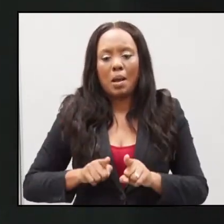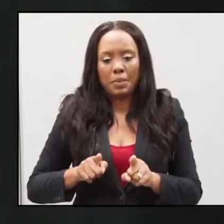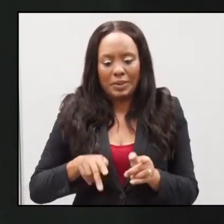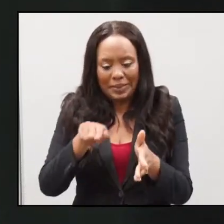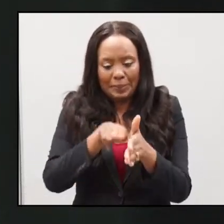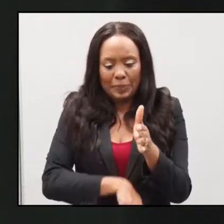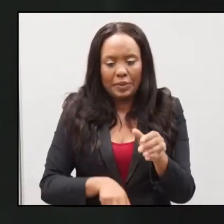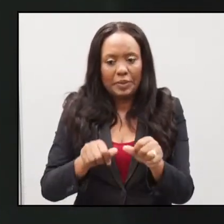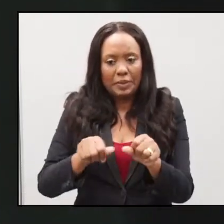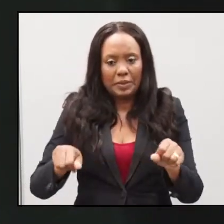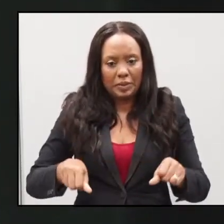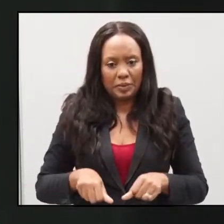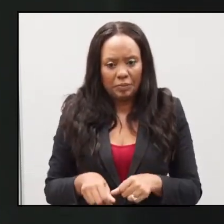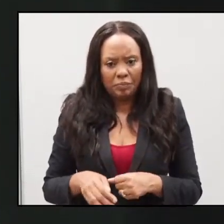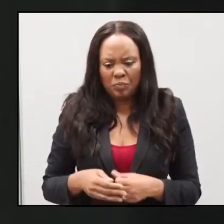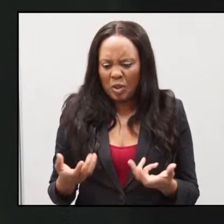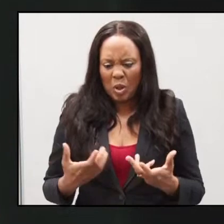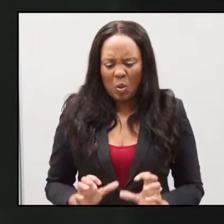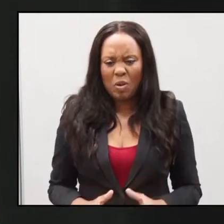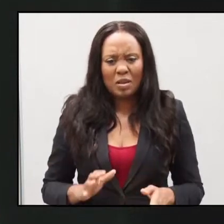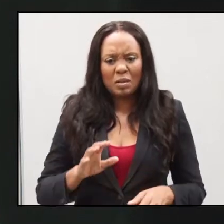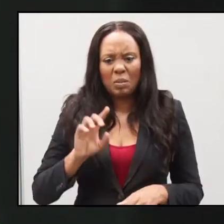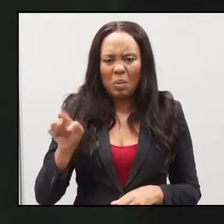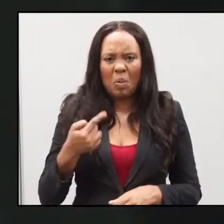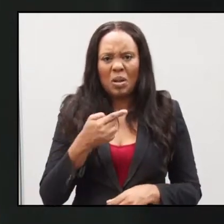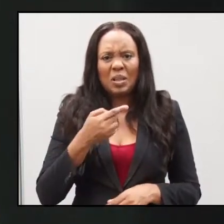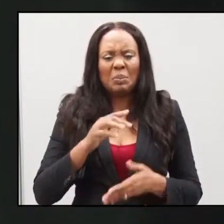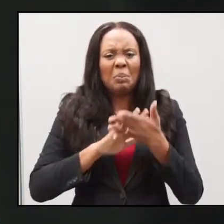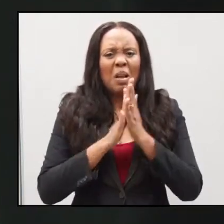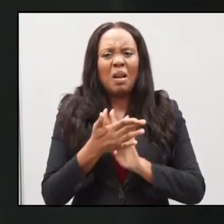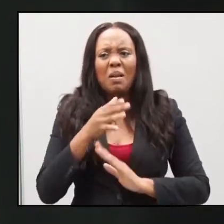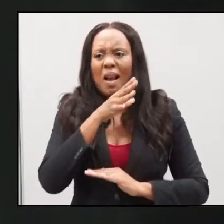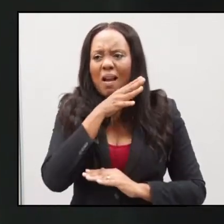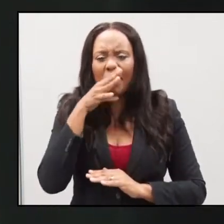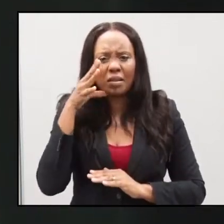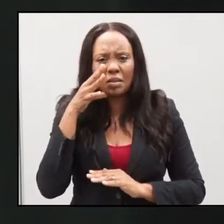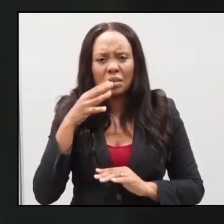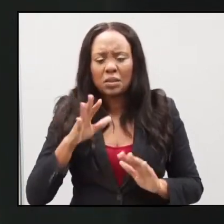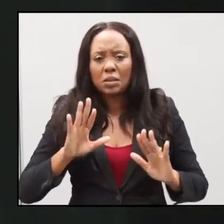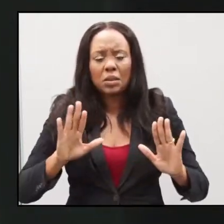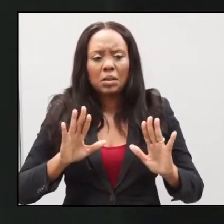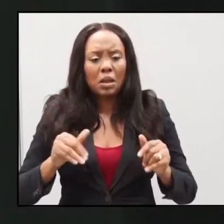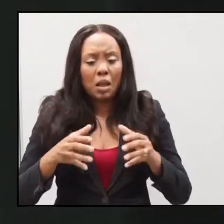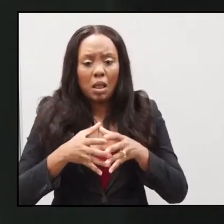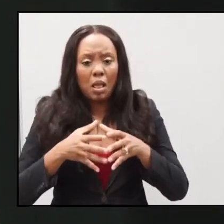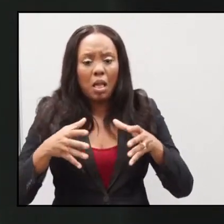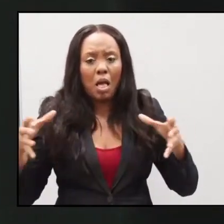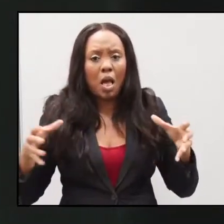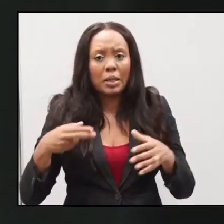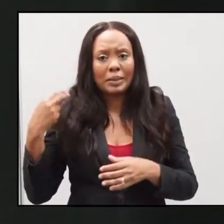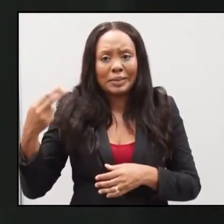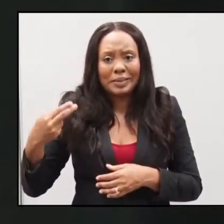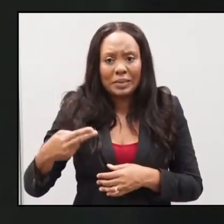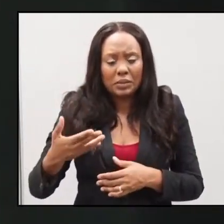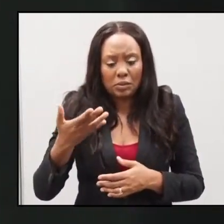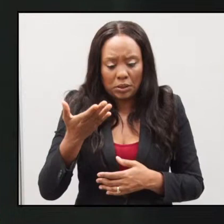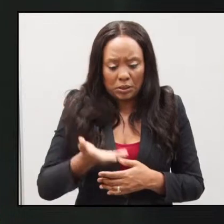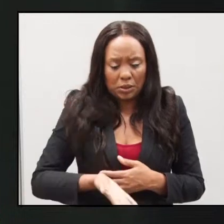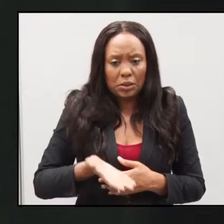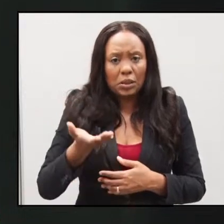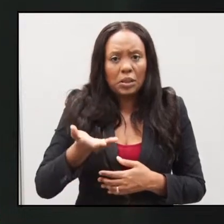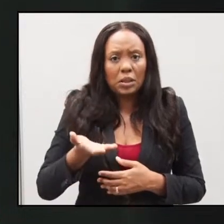didn't become agricultural because of a phenomena of geography and geology, that this